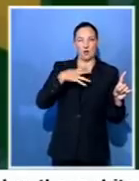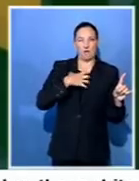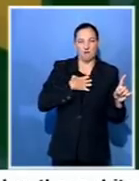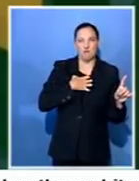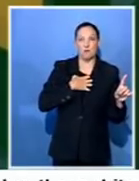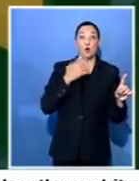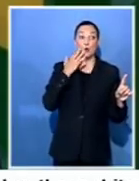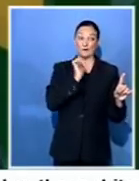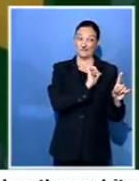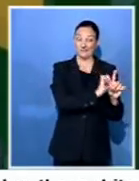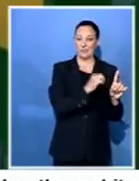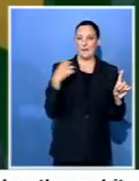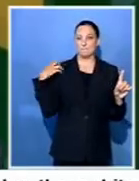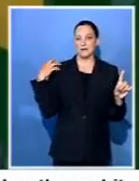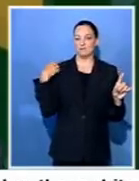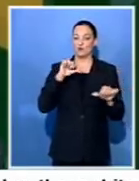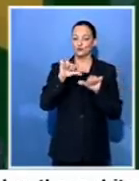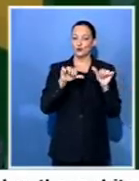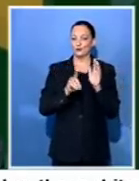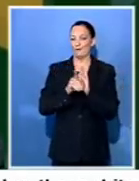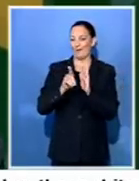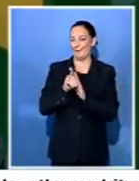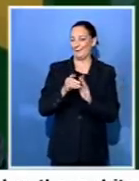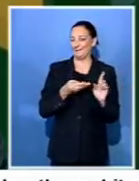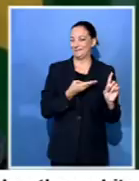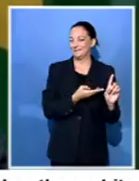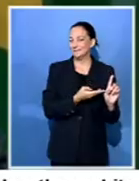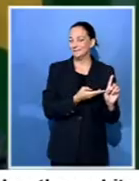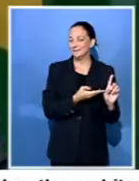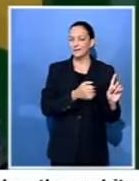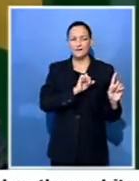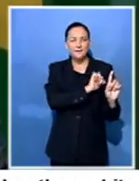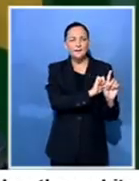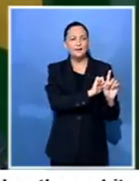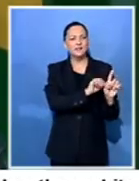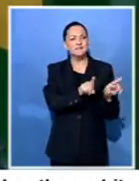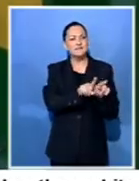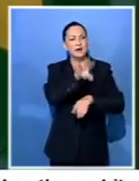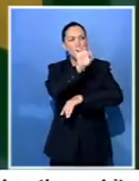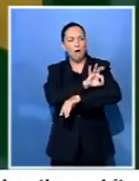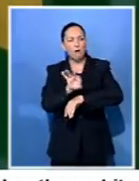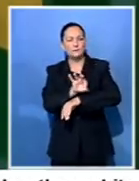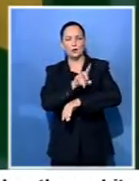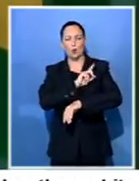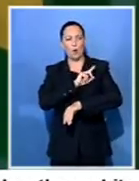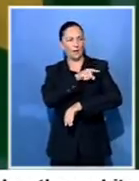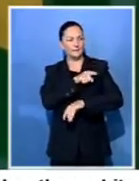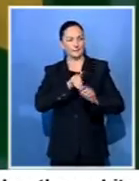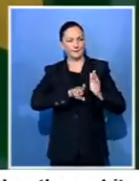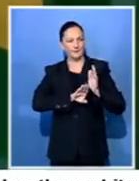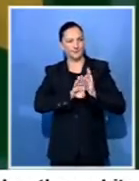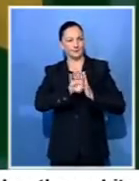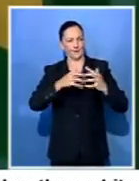the Minister of Social Development as well. He was the architect of our Progressive